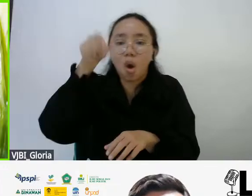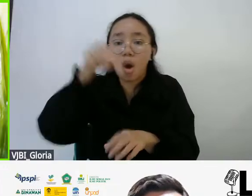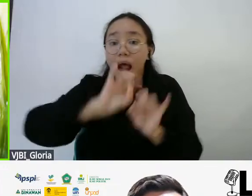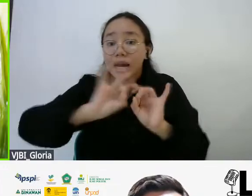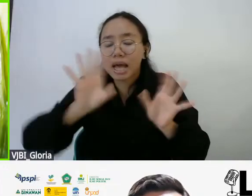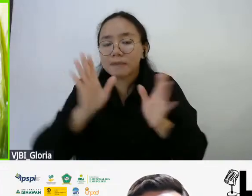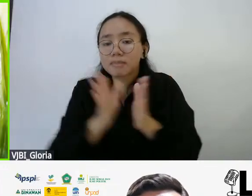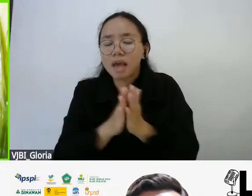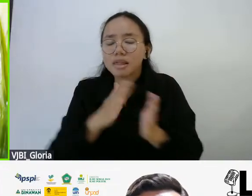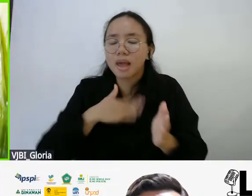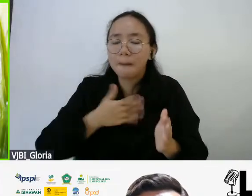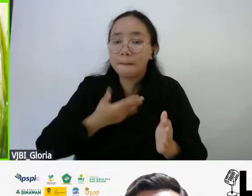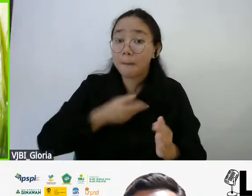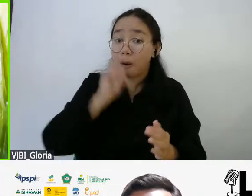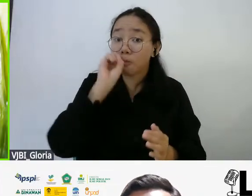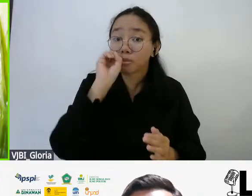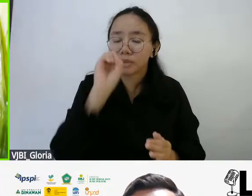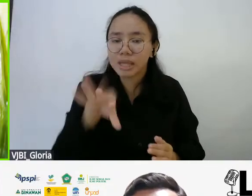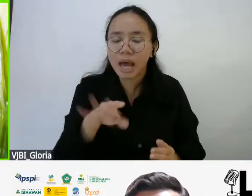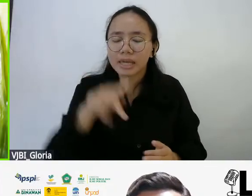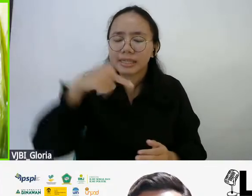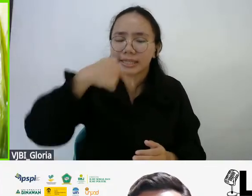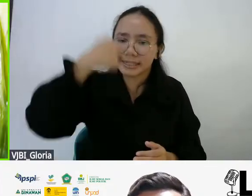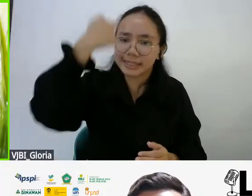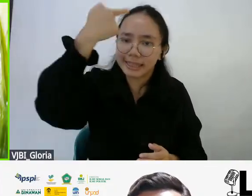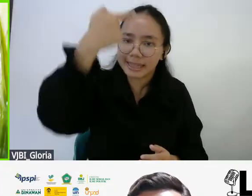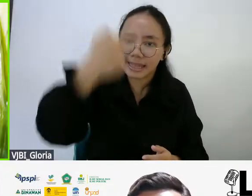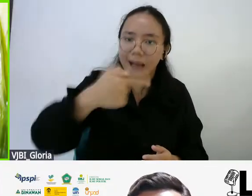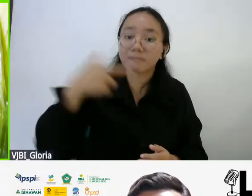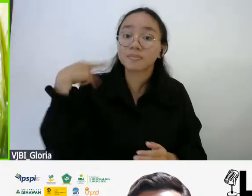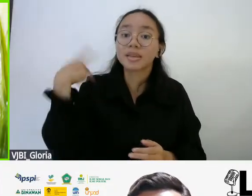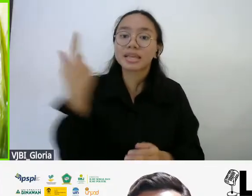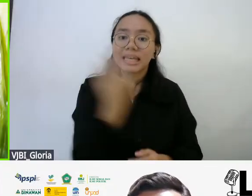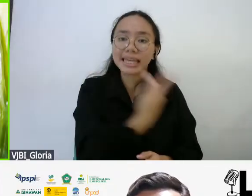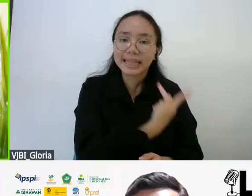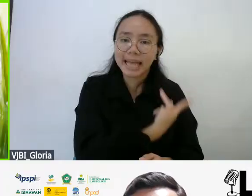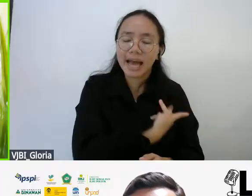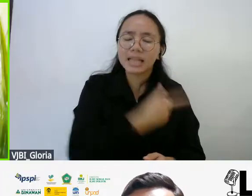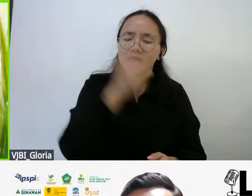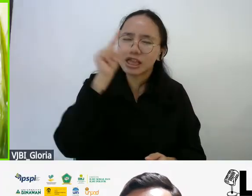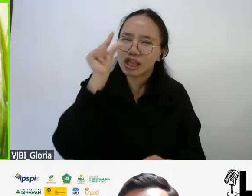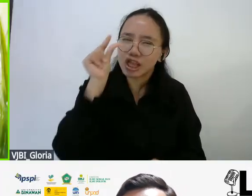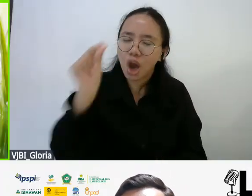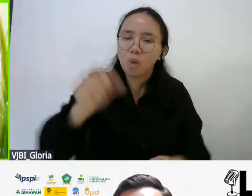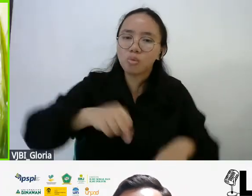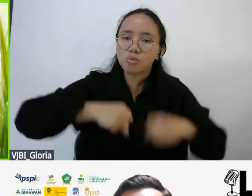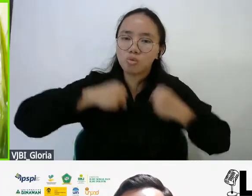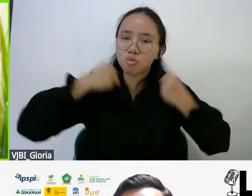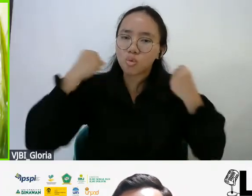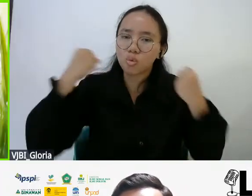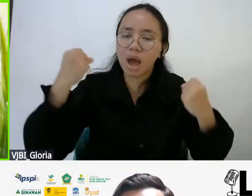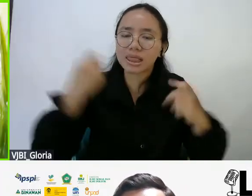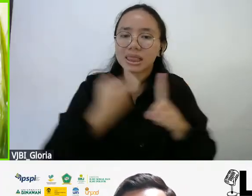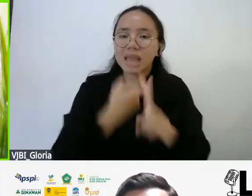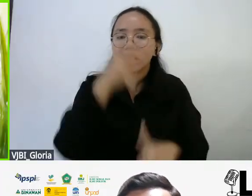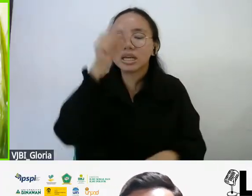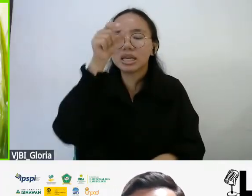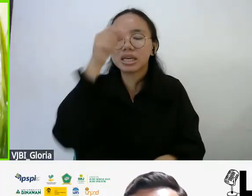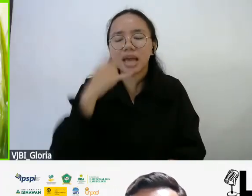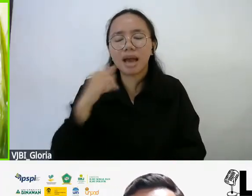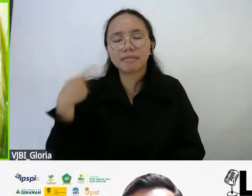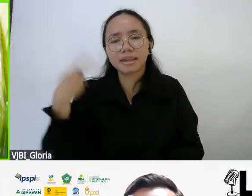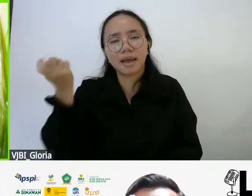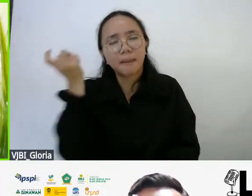of us is far more powerful than we realize, both in our individual